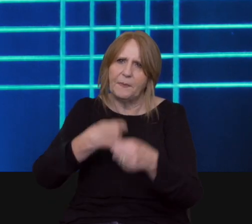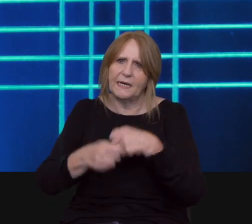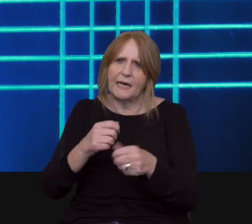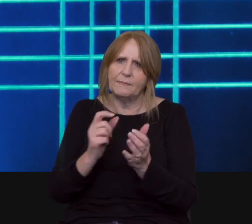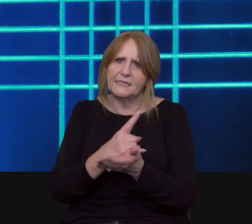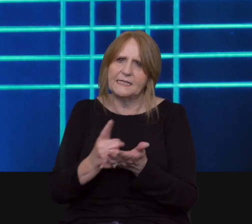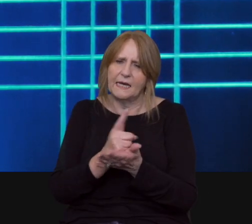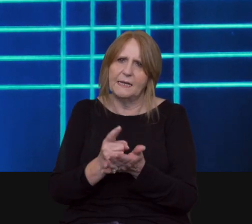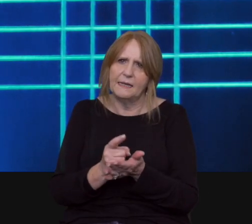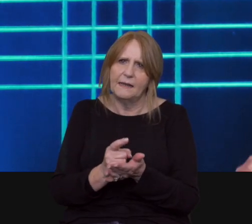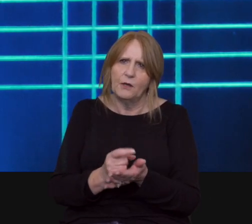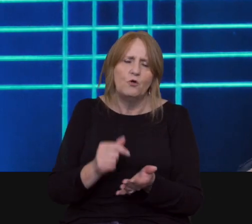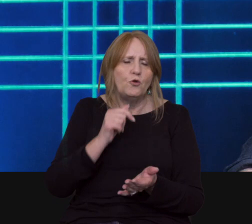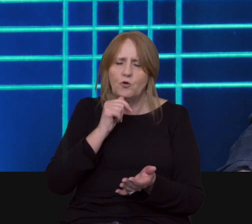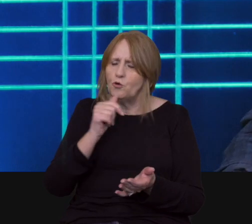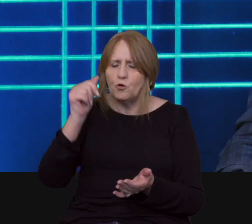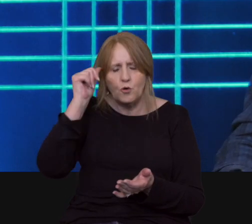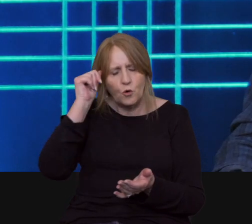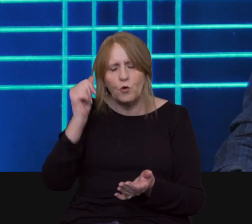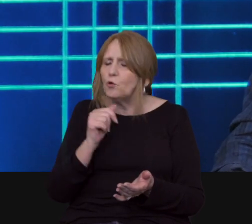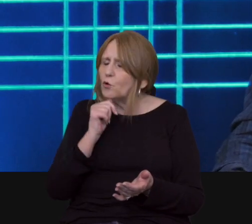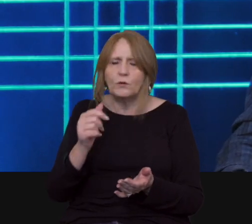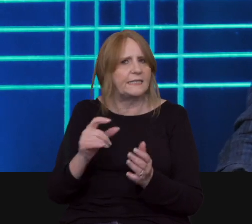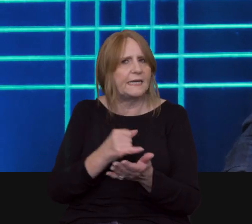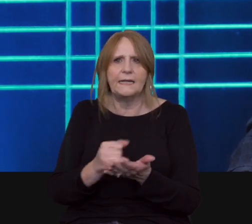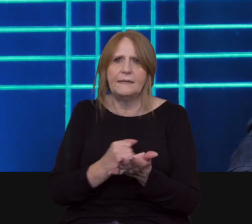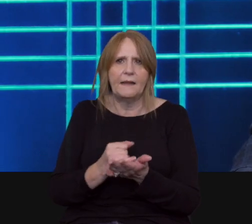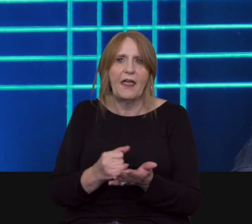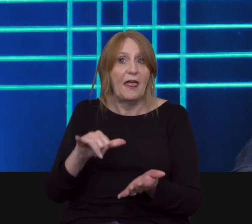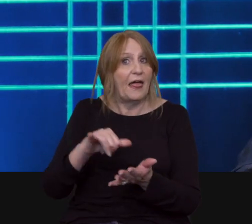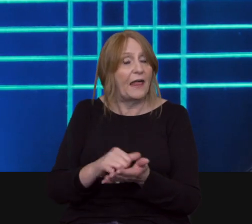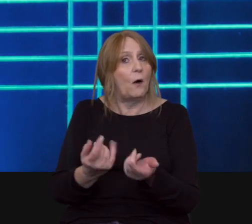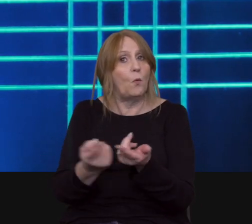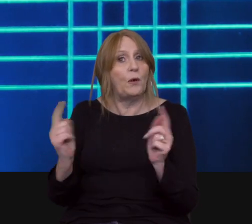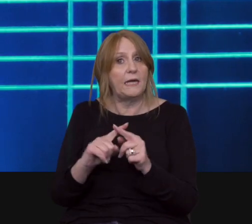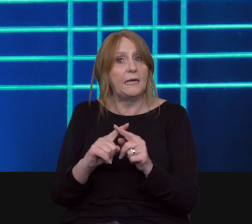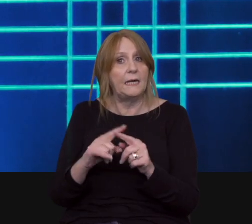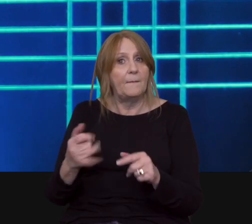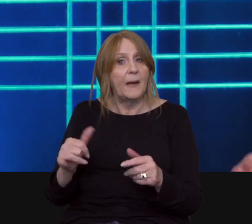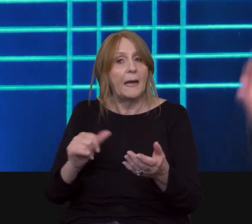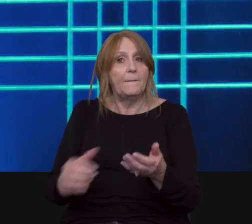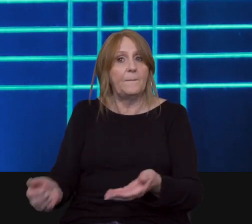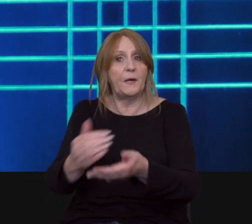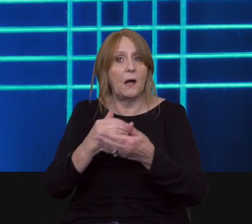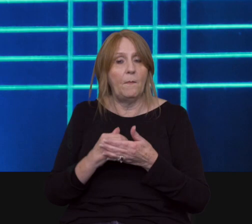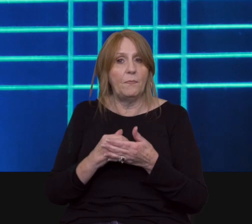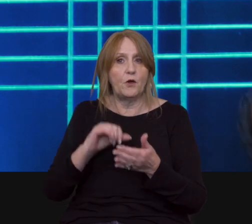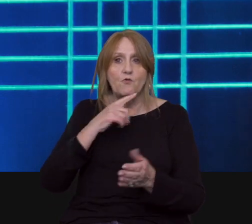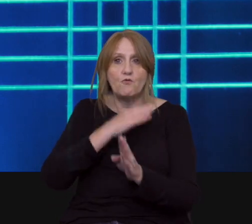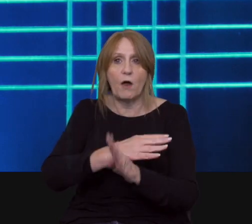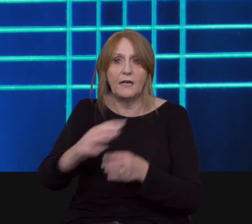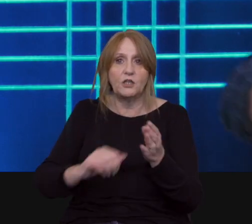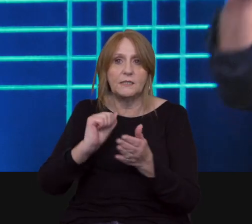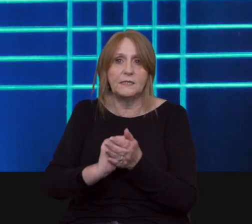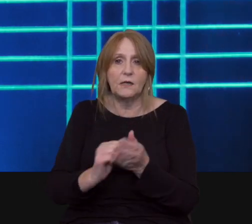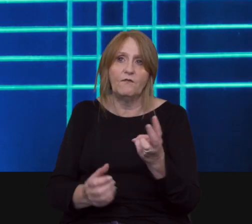might become the righteousness of God in Christ Jesus. And so, serve God, live